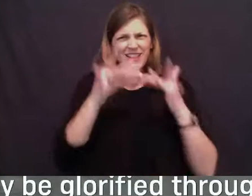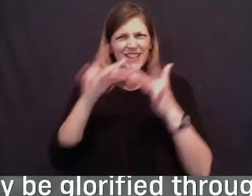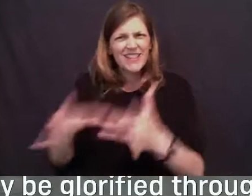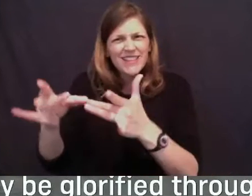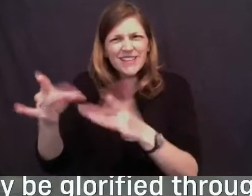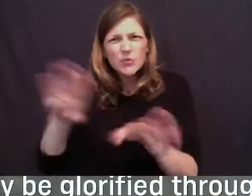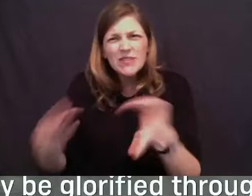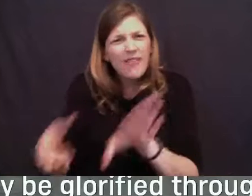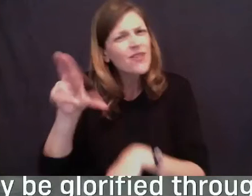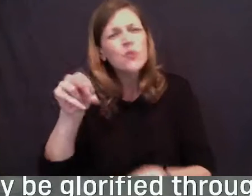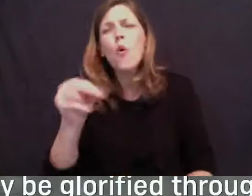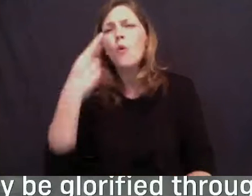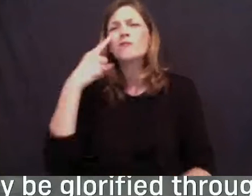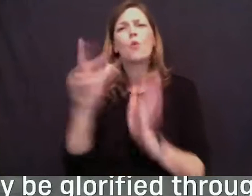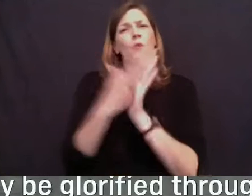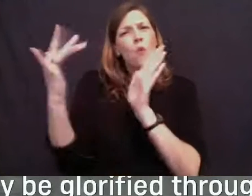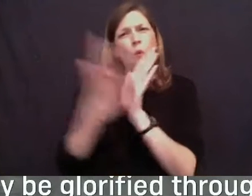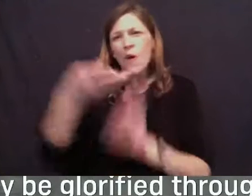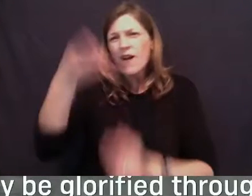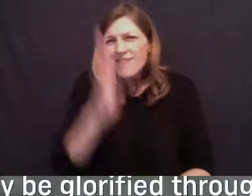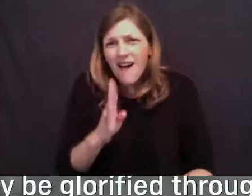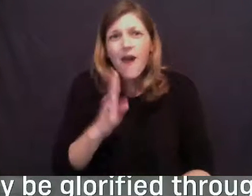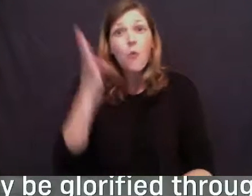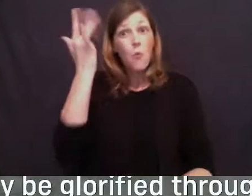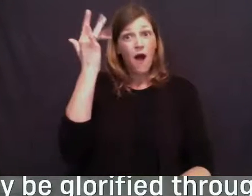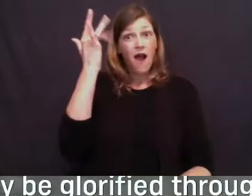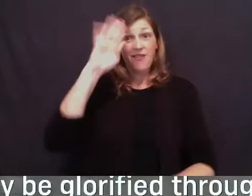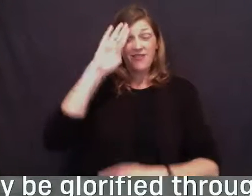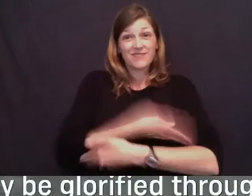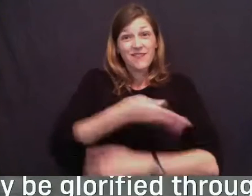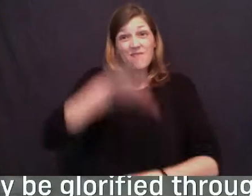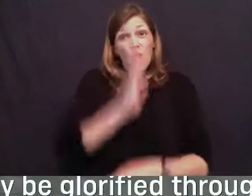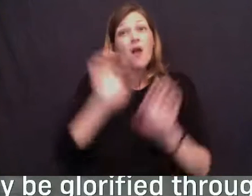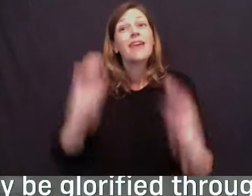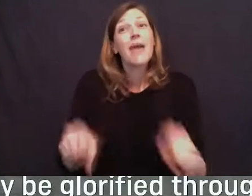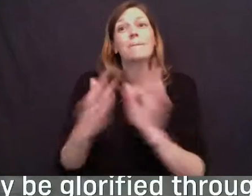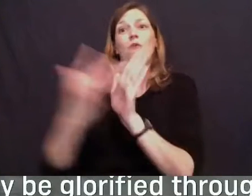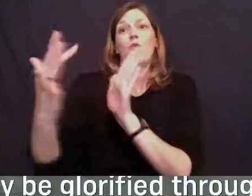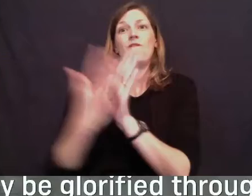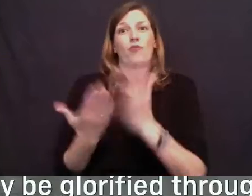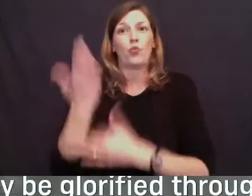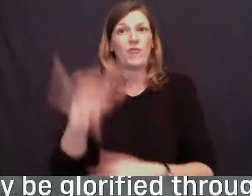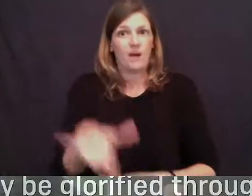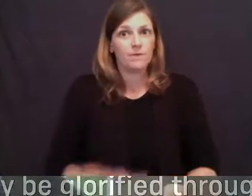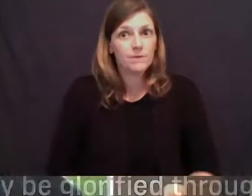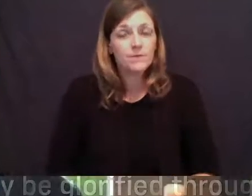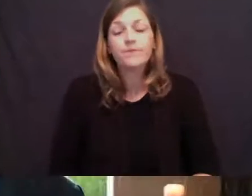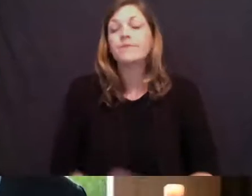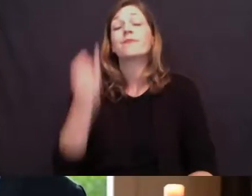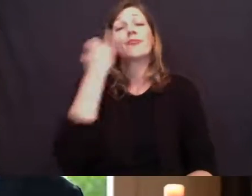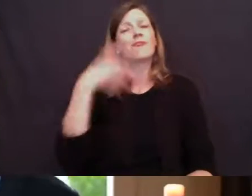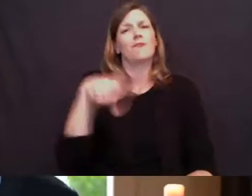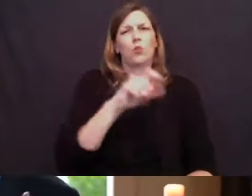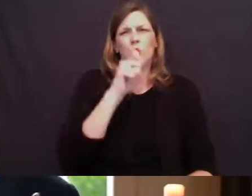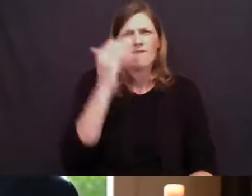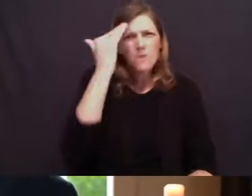It is for the glory of God, so that the Son of God may be glorified through it. Now, if you're not familiar with